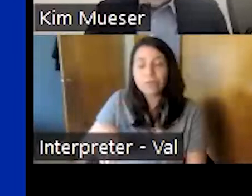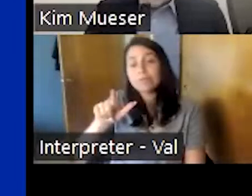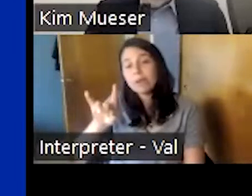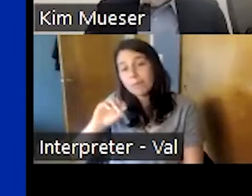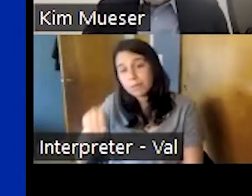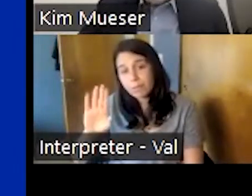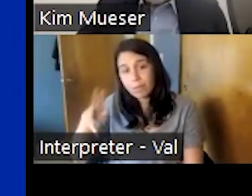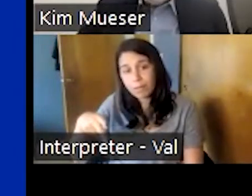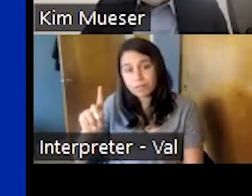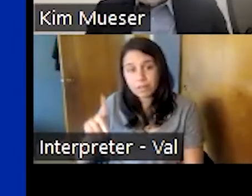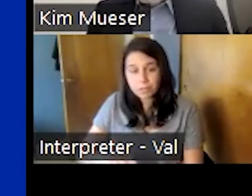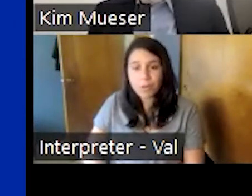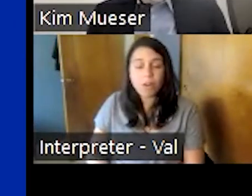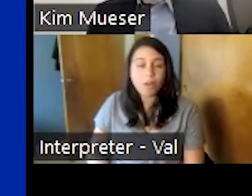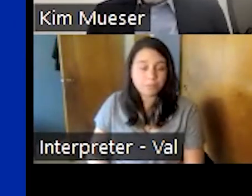disorder.